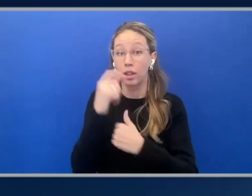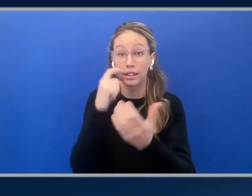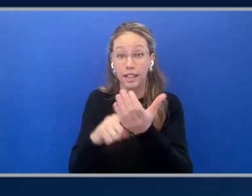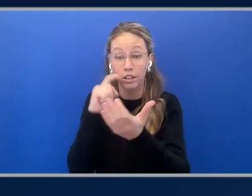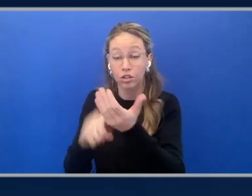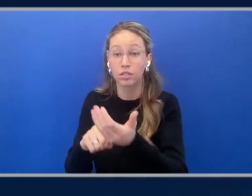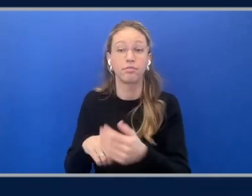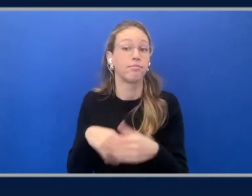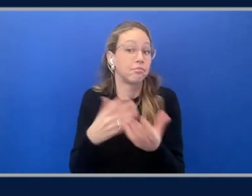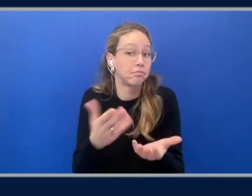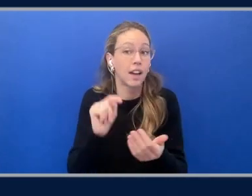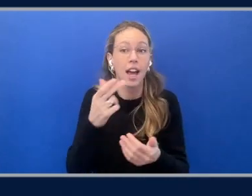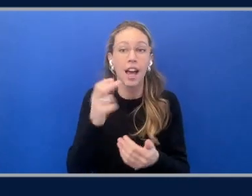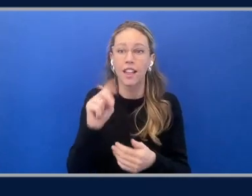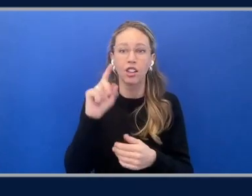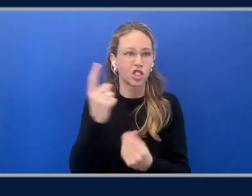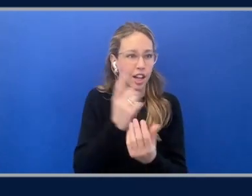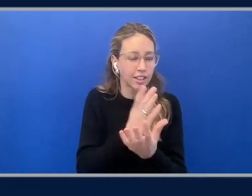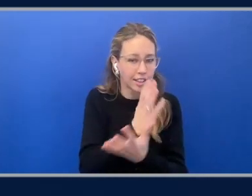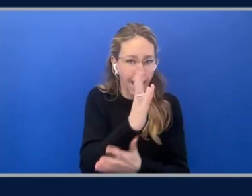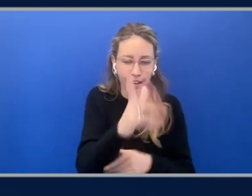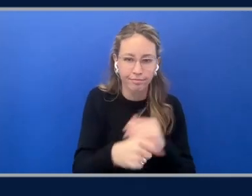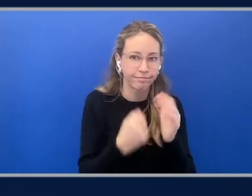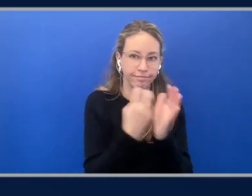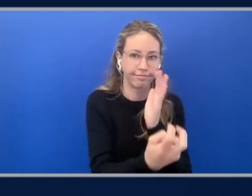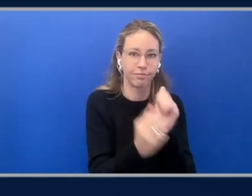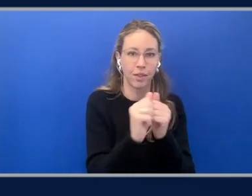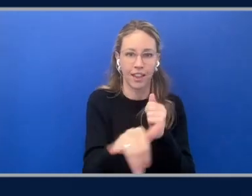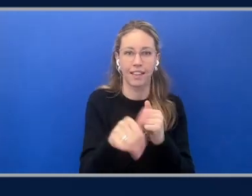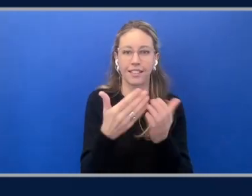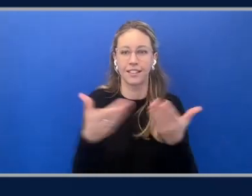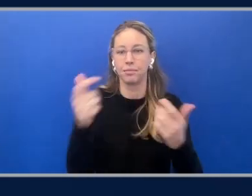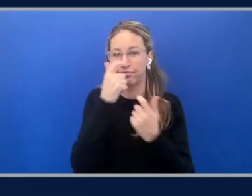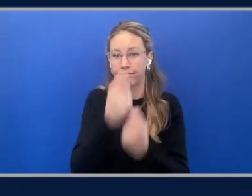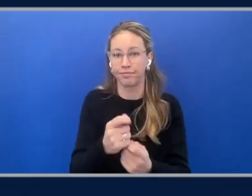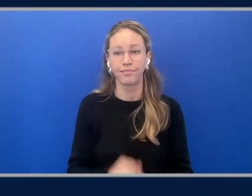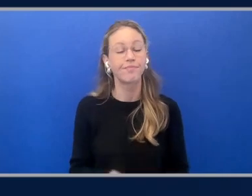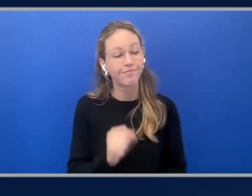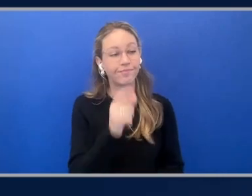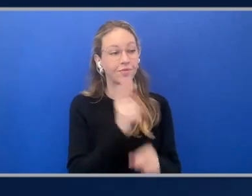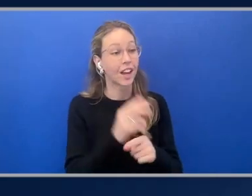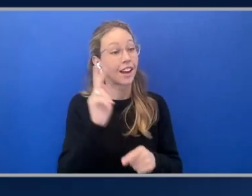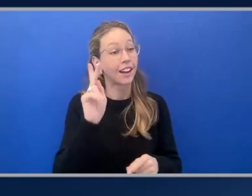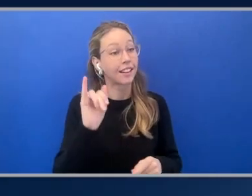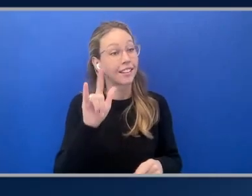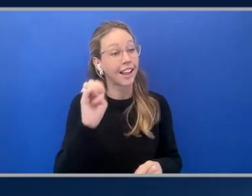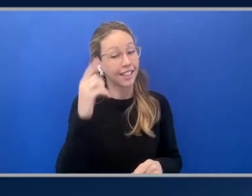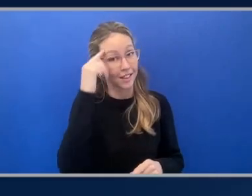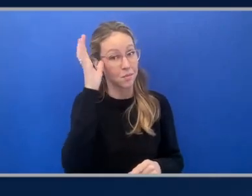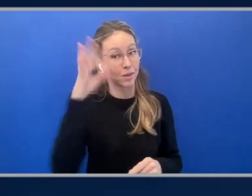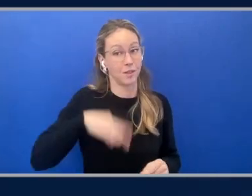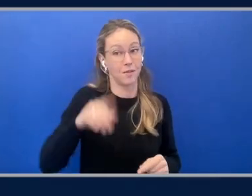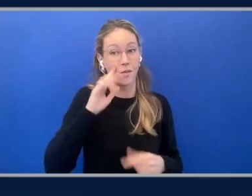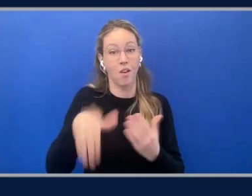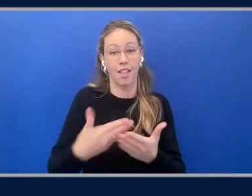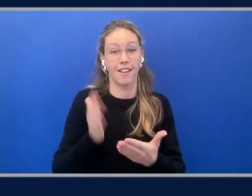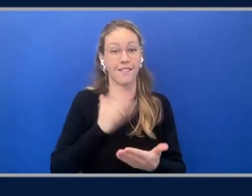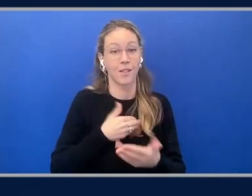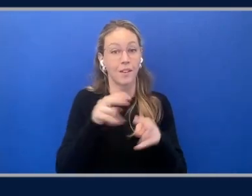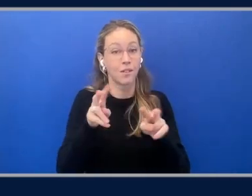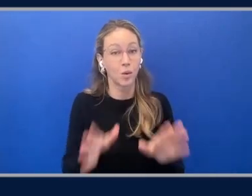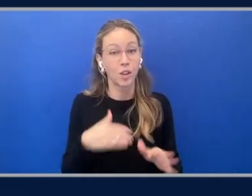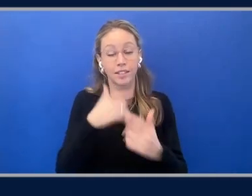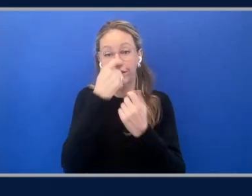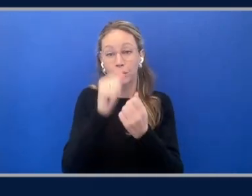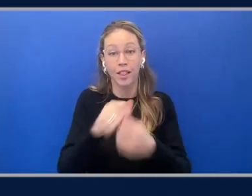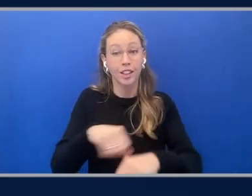just track that down, run it down. Absolutely. Yeah. Well, Kyle, I think that's going to be really useful for our viewers who are watching and who are interested in